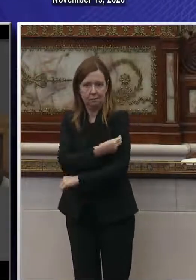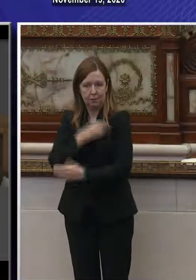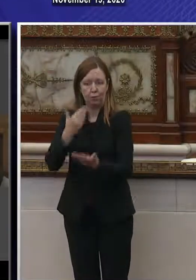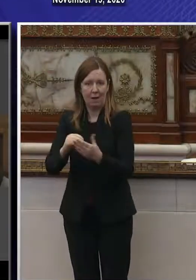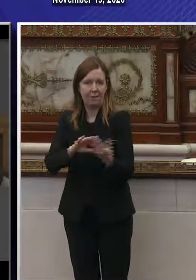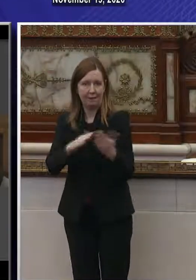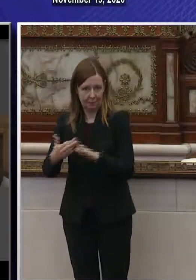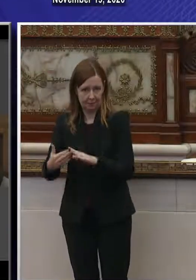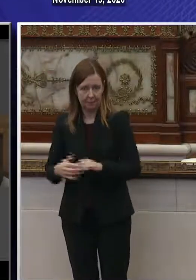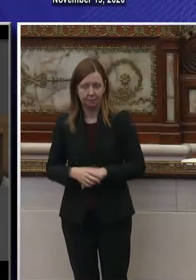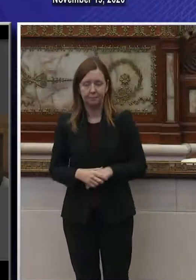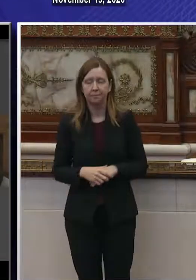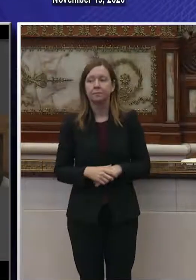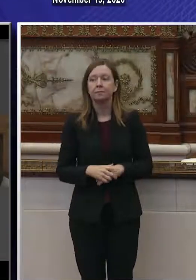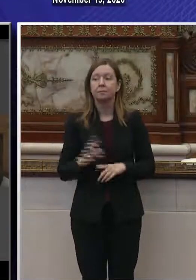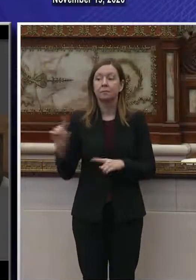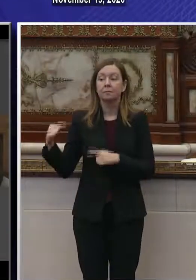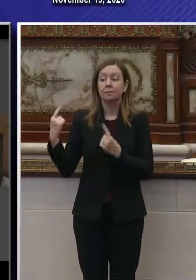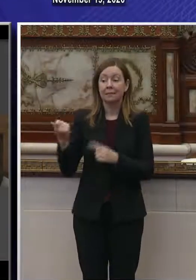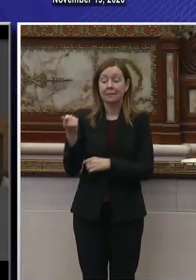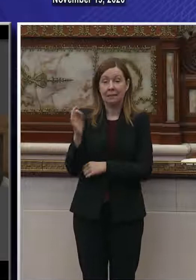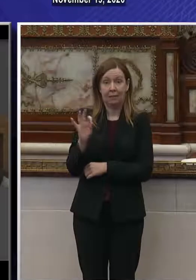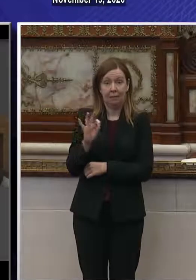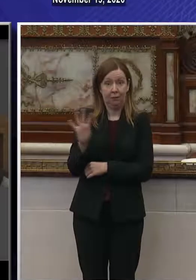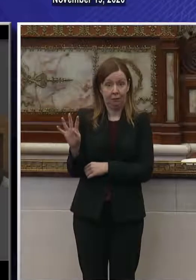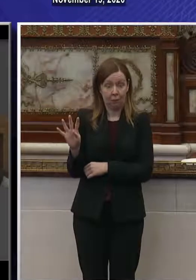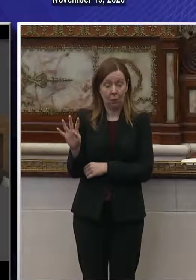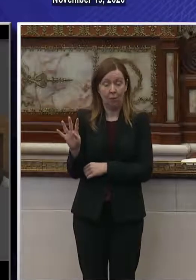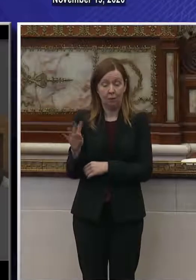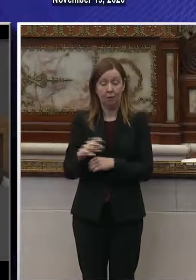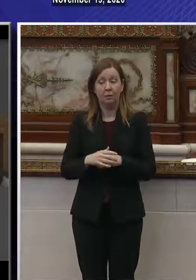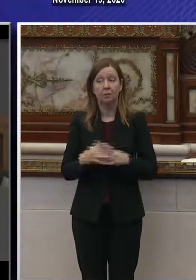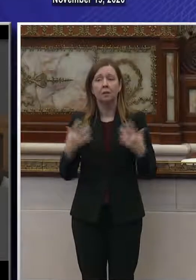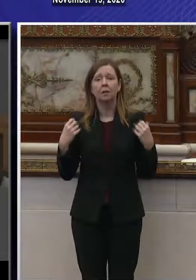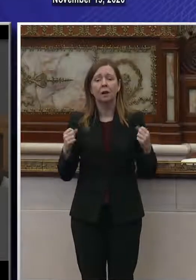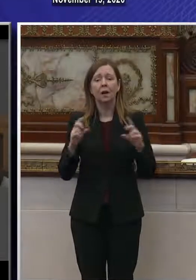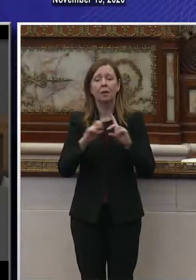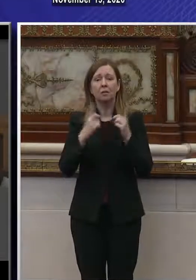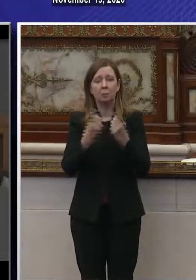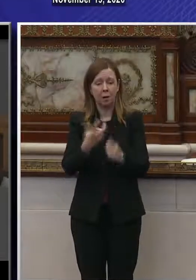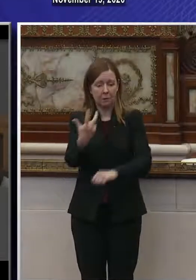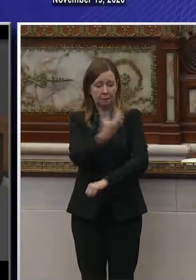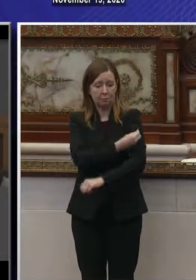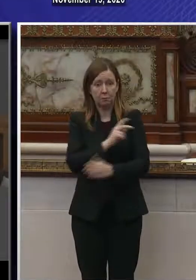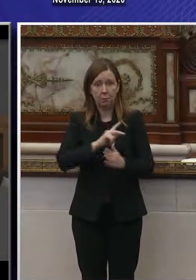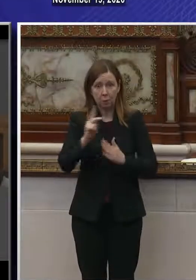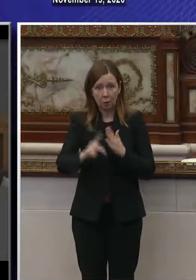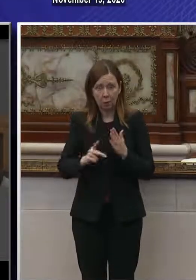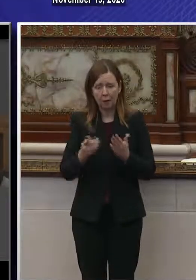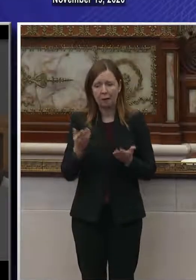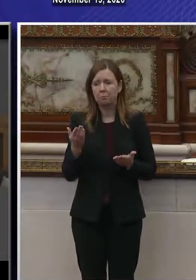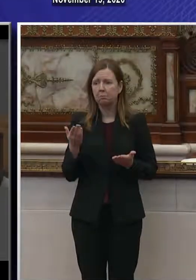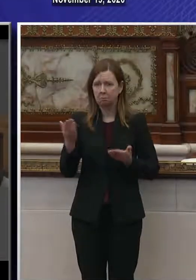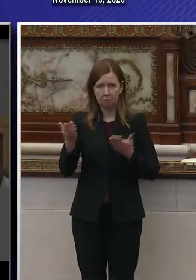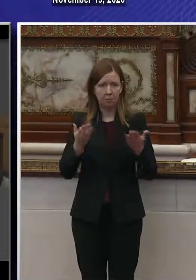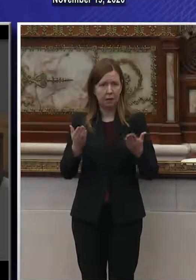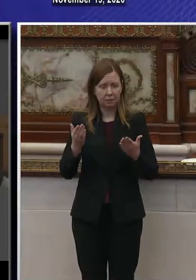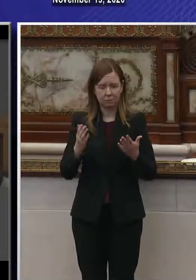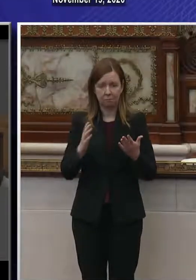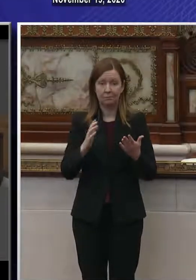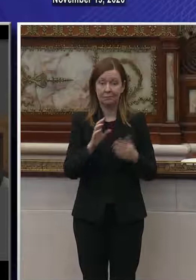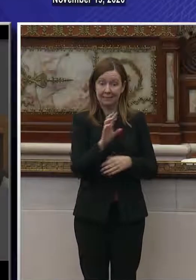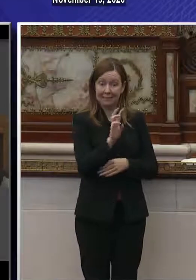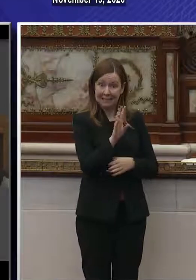city. Since 1994, the Health Department's immunization program has served as one of